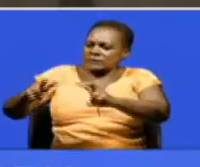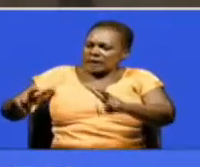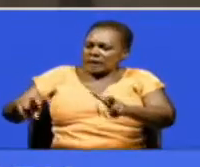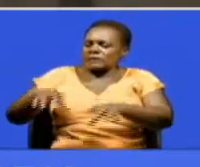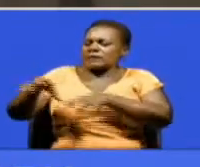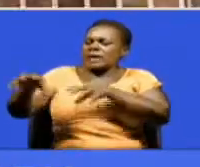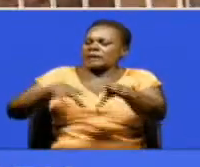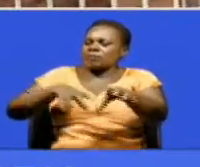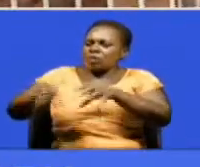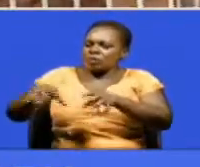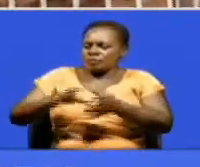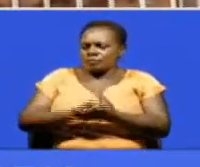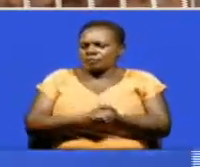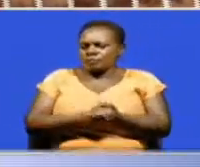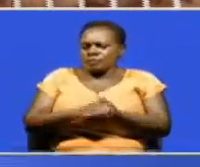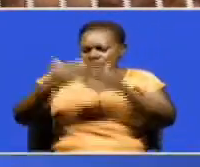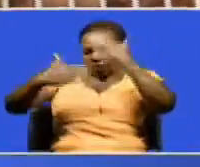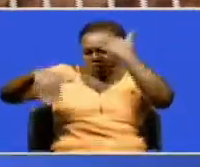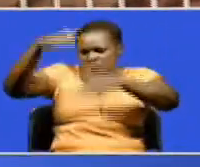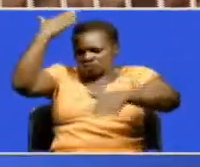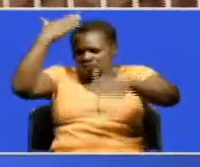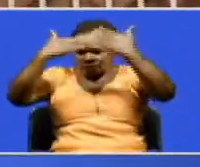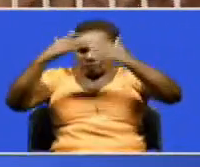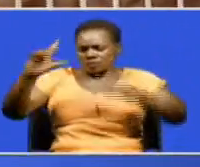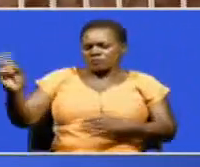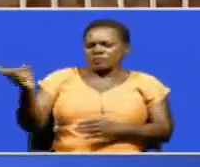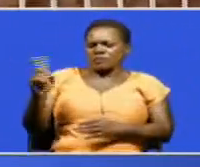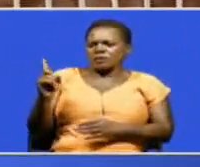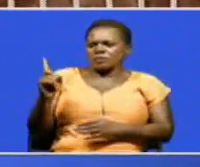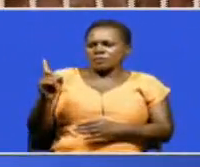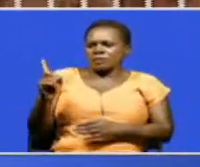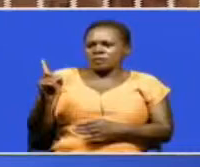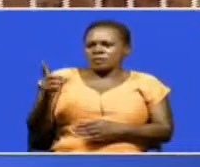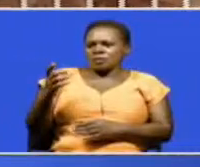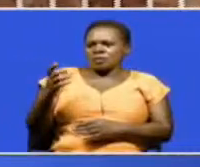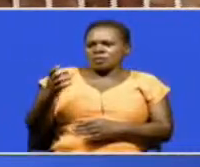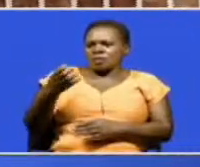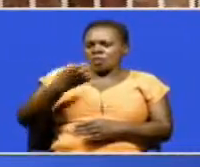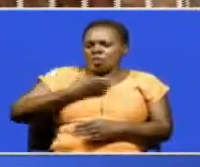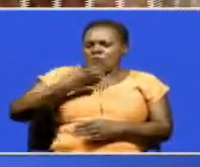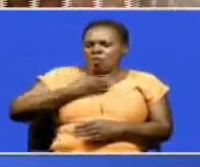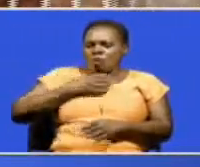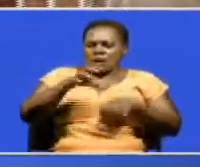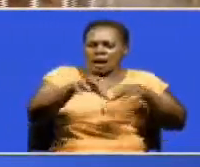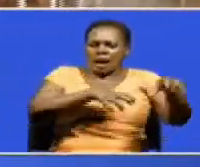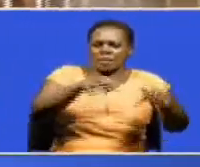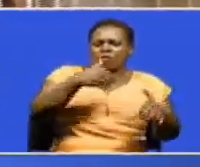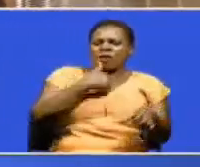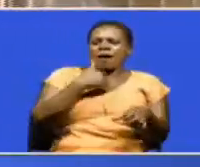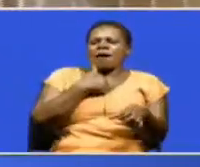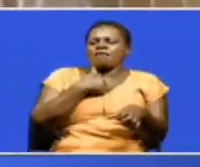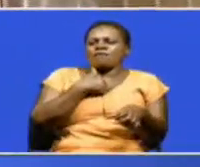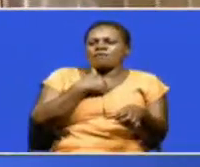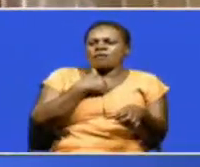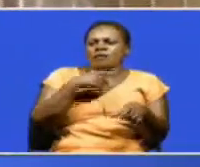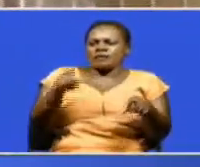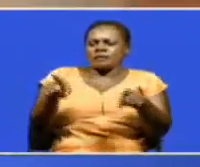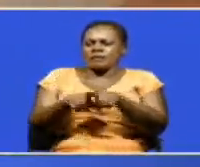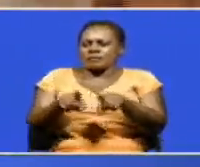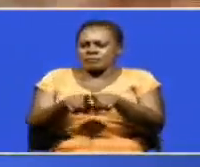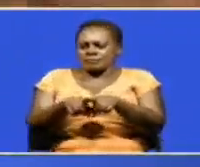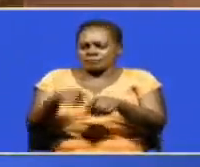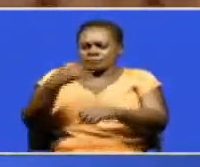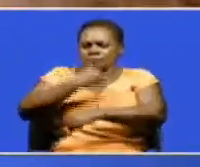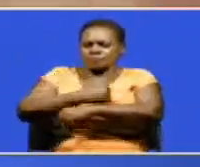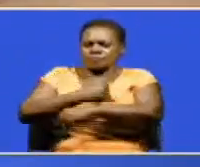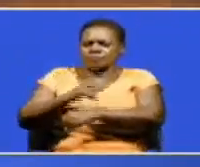experimental animal. The University of Nairobi breeds its own animals, and if it runs short, they cooperate with